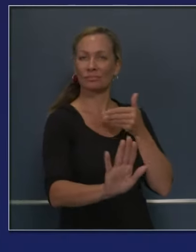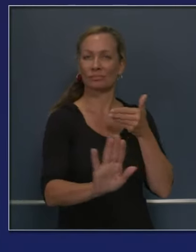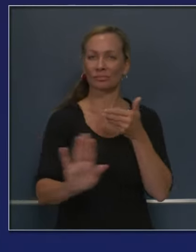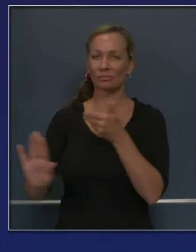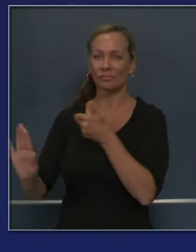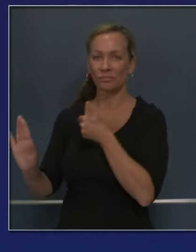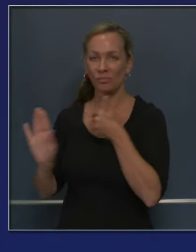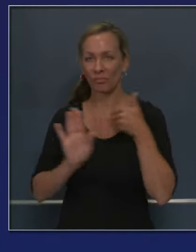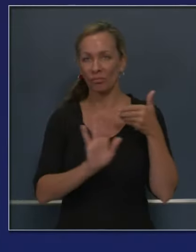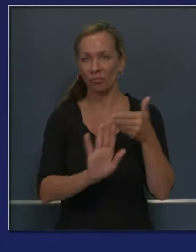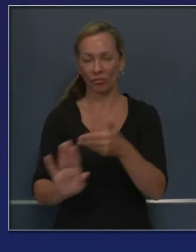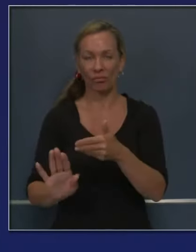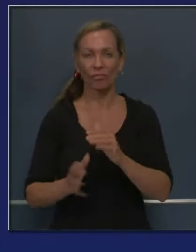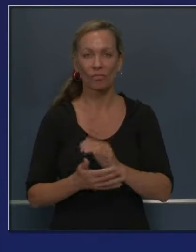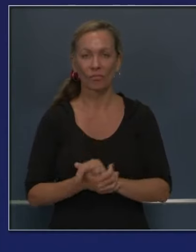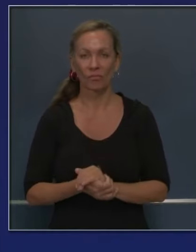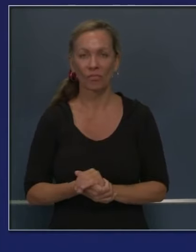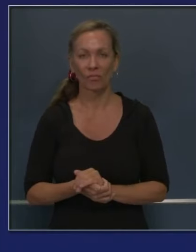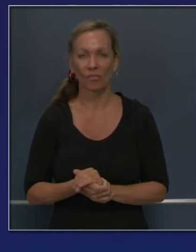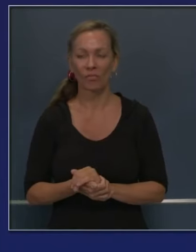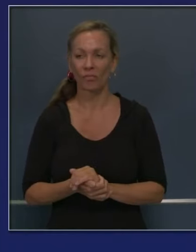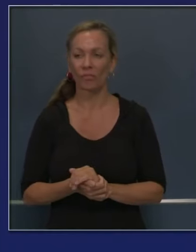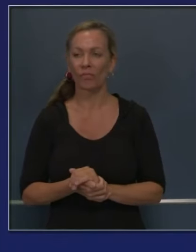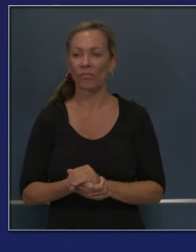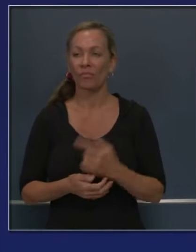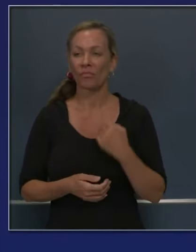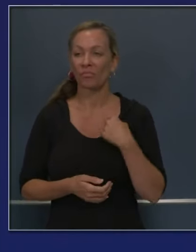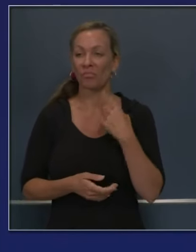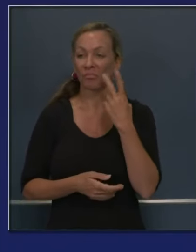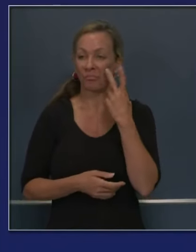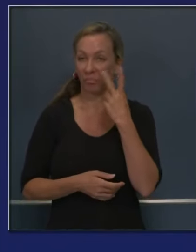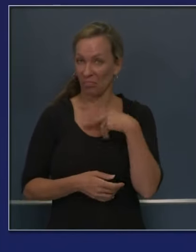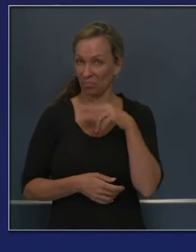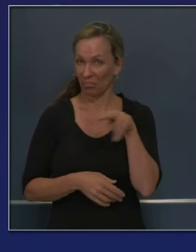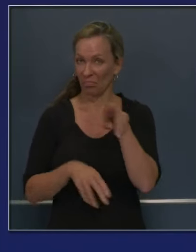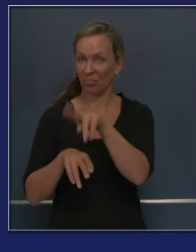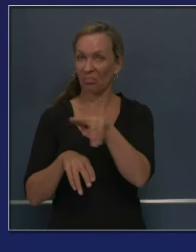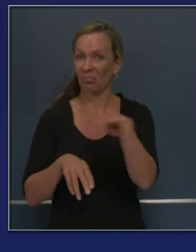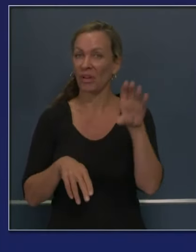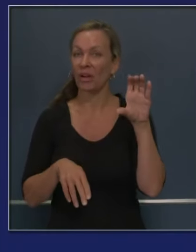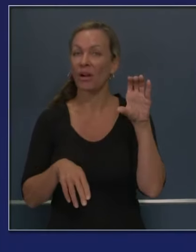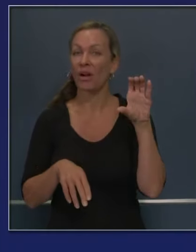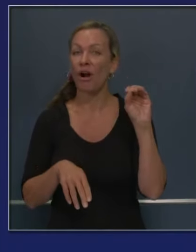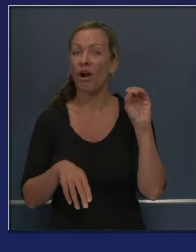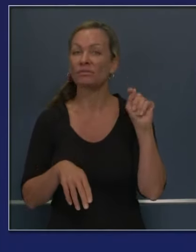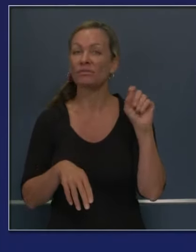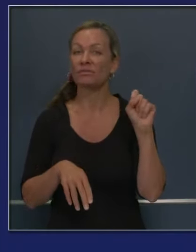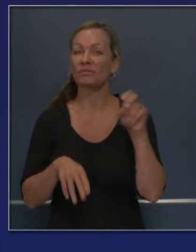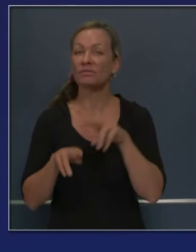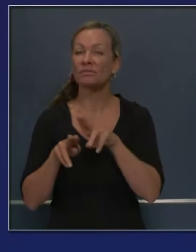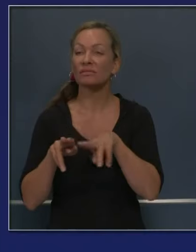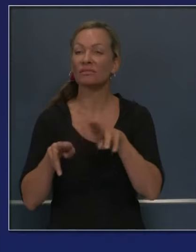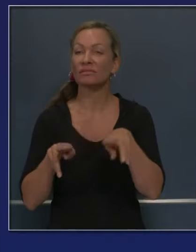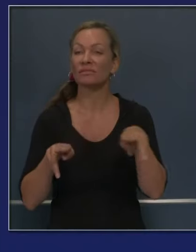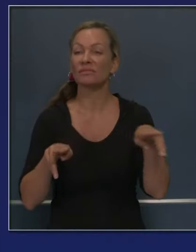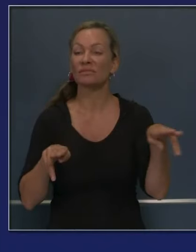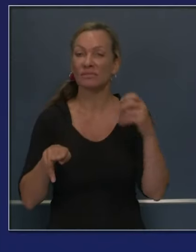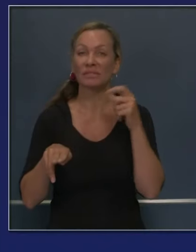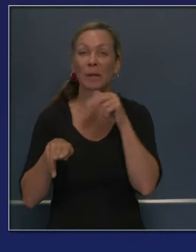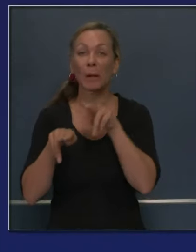that you see in some other facilities, but you saw cots that were well in excess of 10 feet apart. You saw tape